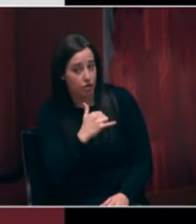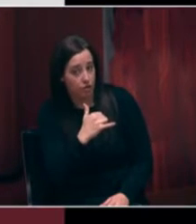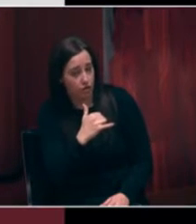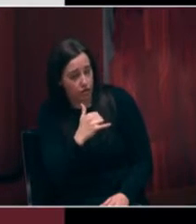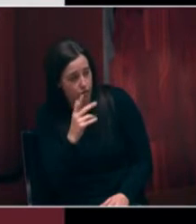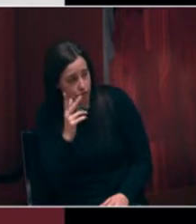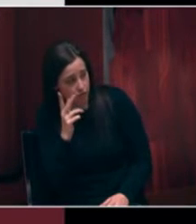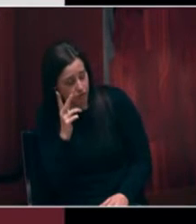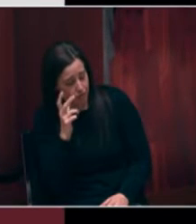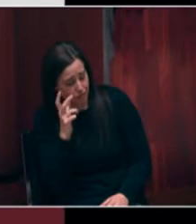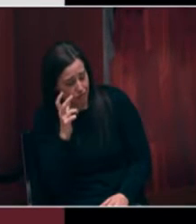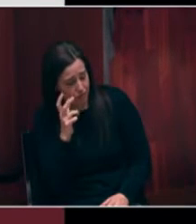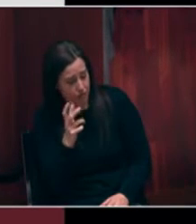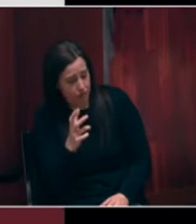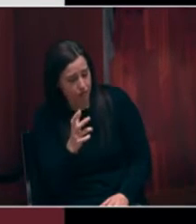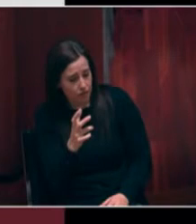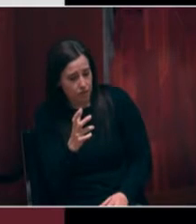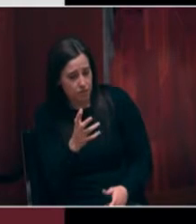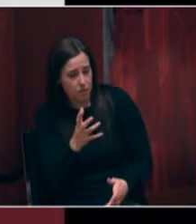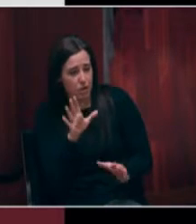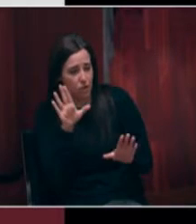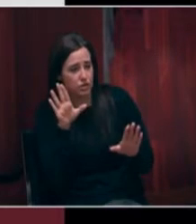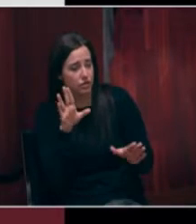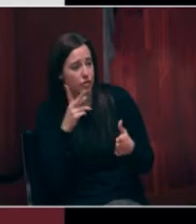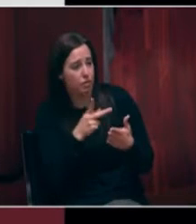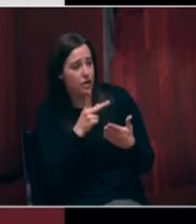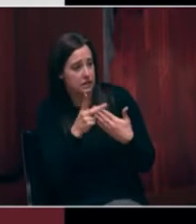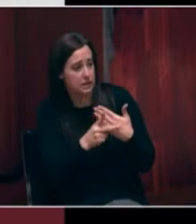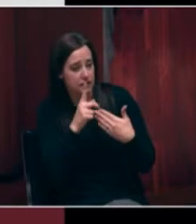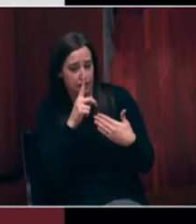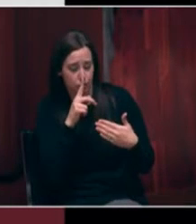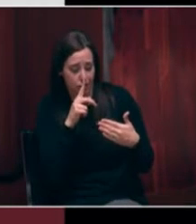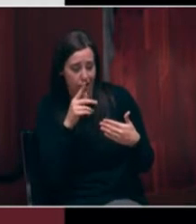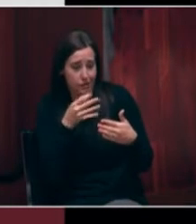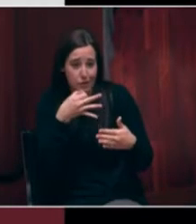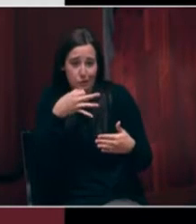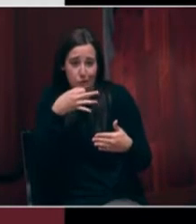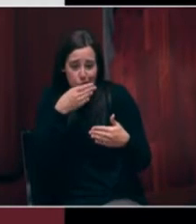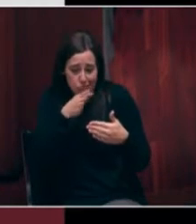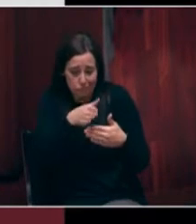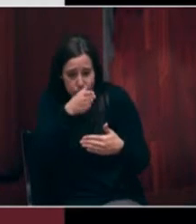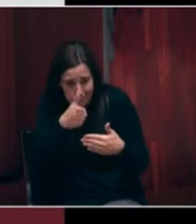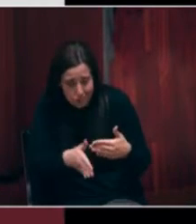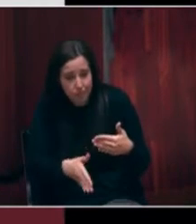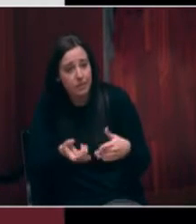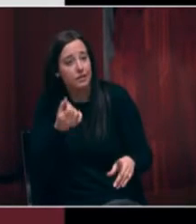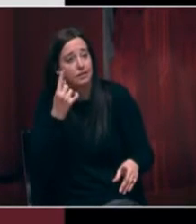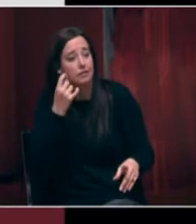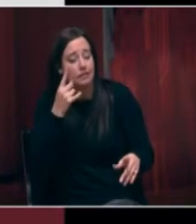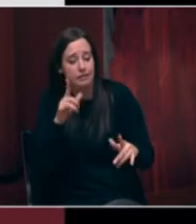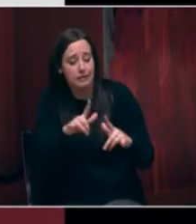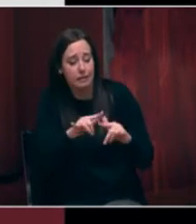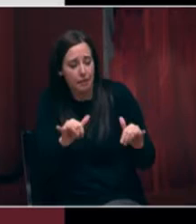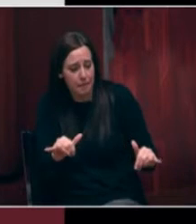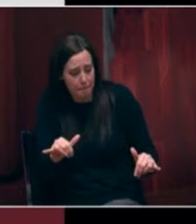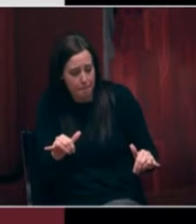it's been a great process. We're coming to the end of it. But at the same time, we've been doing a lot of just